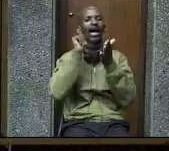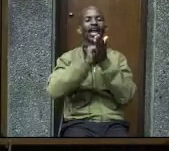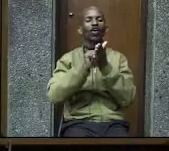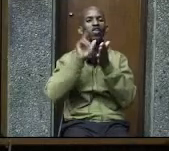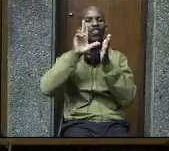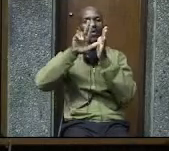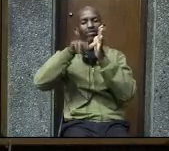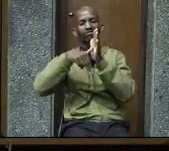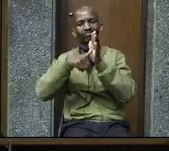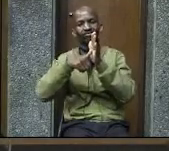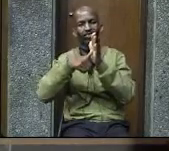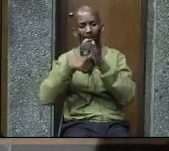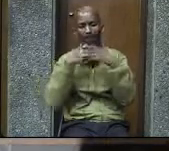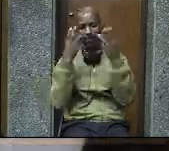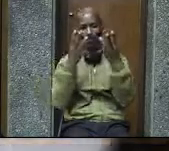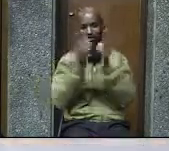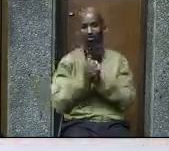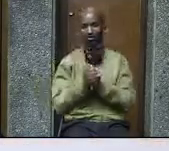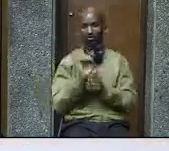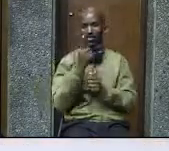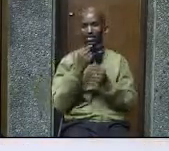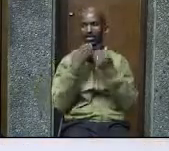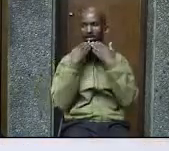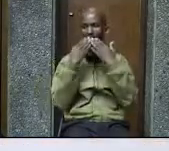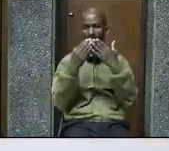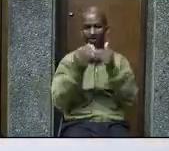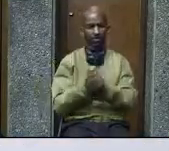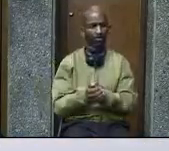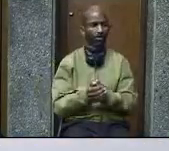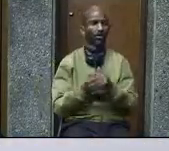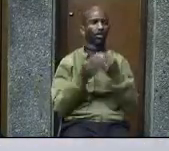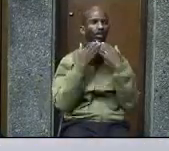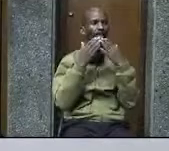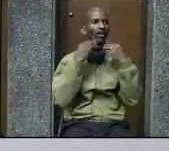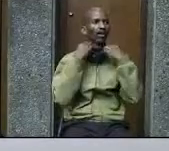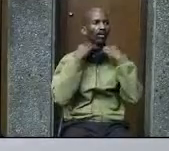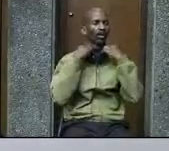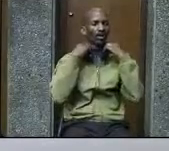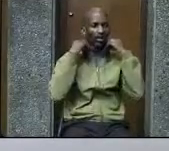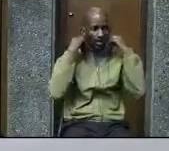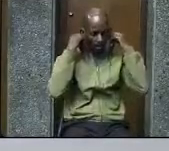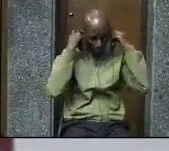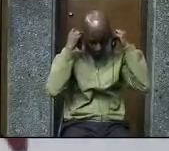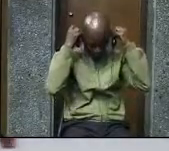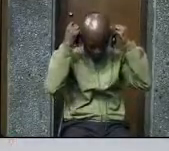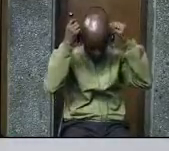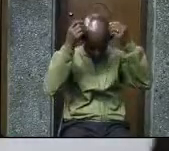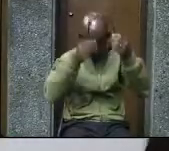go betsehileng ka leboga Baholo. Thank you. Lunch is served.